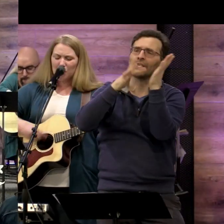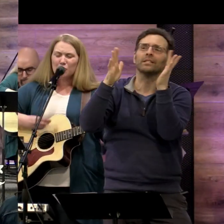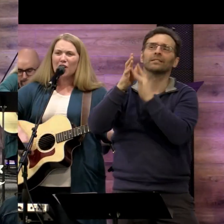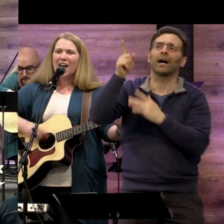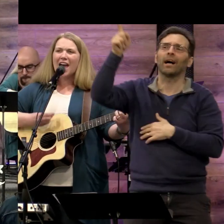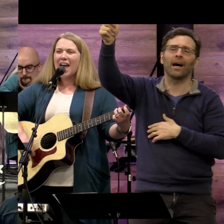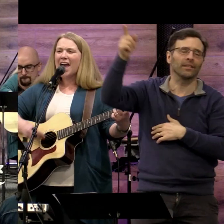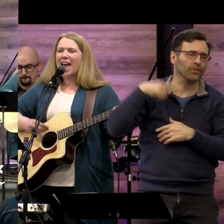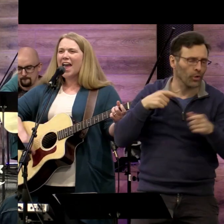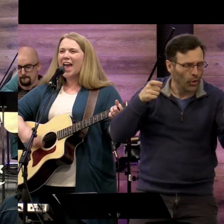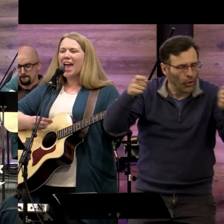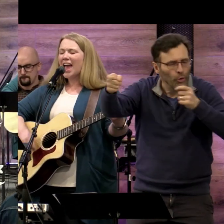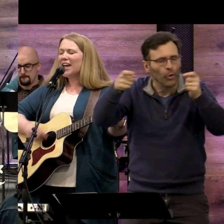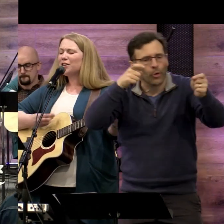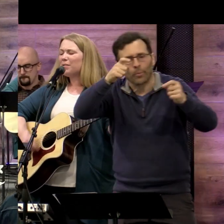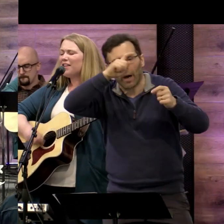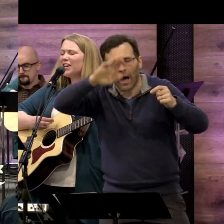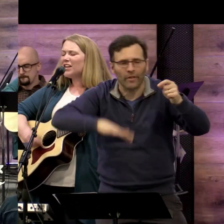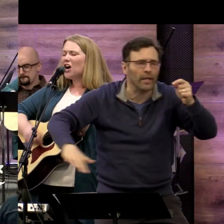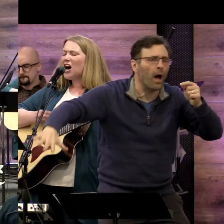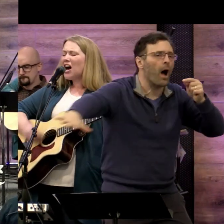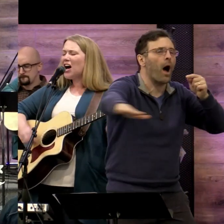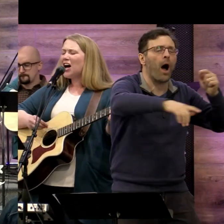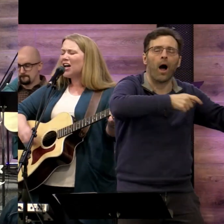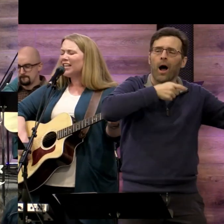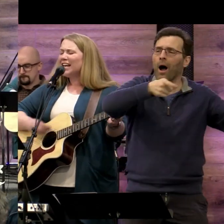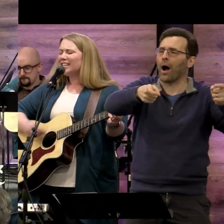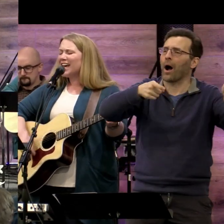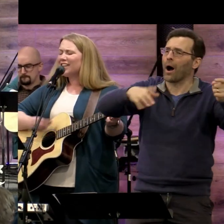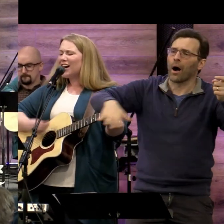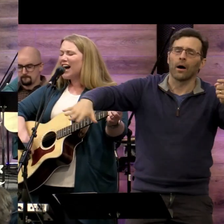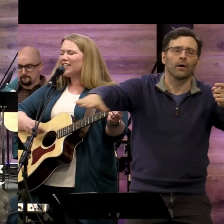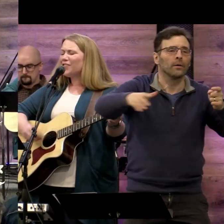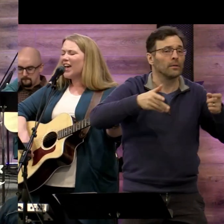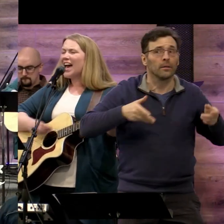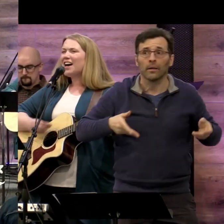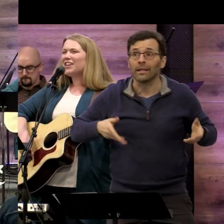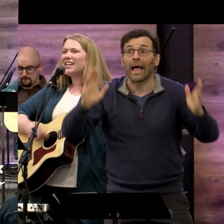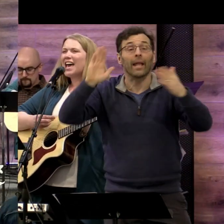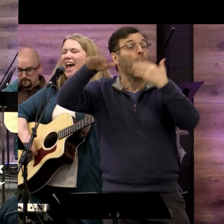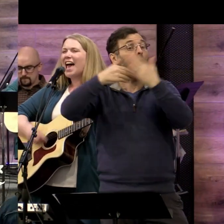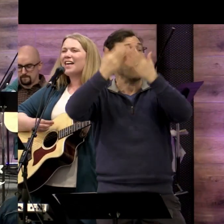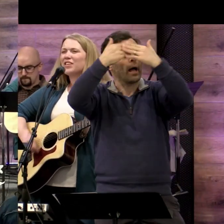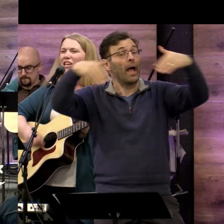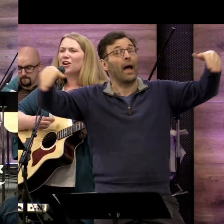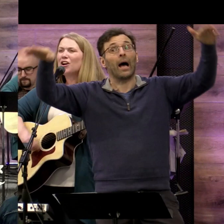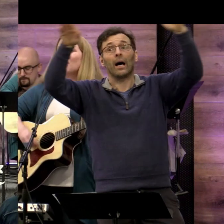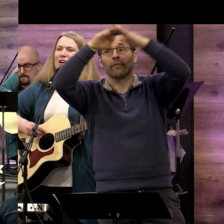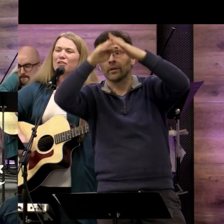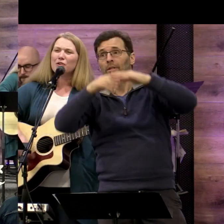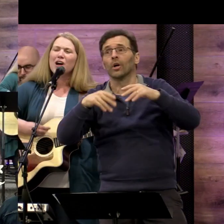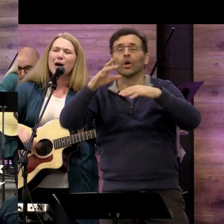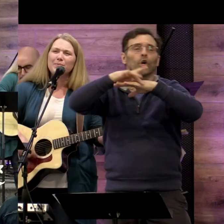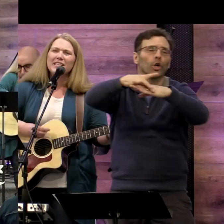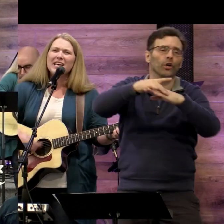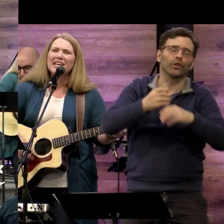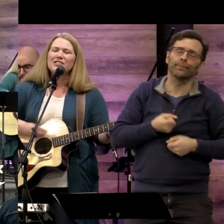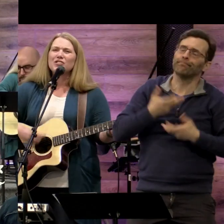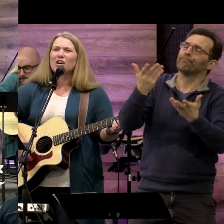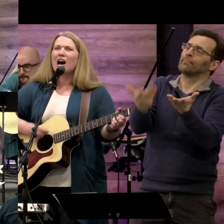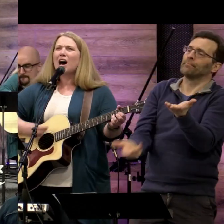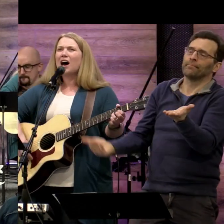you reign above it all. Let all of heaven and the earth erupt